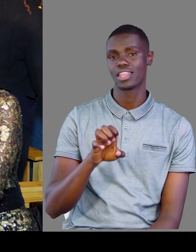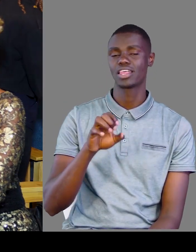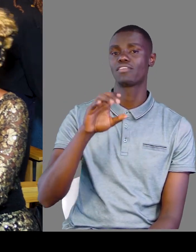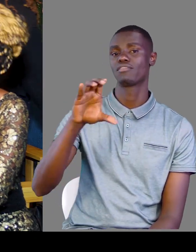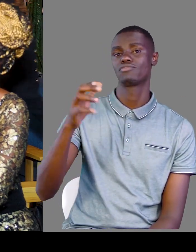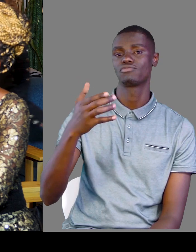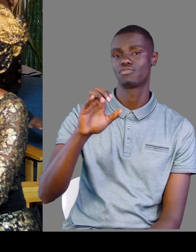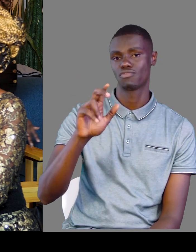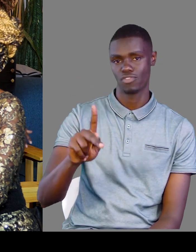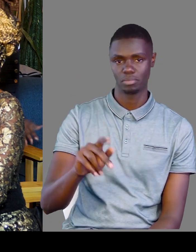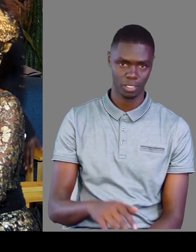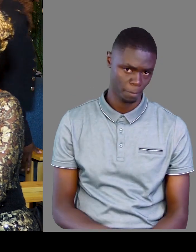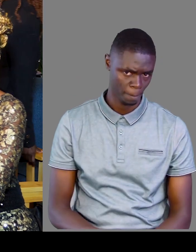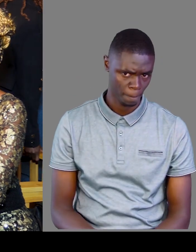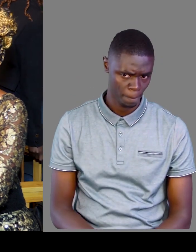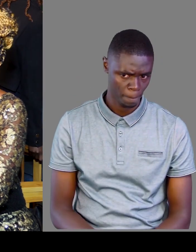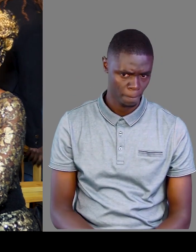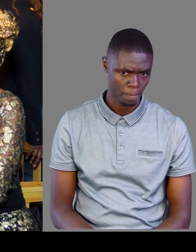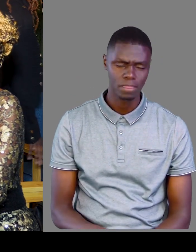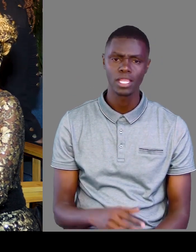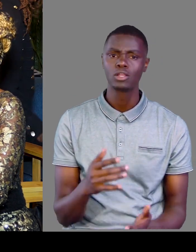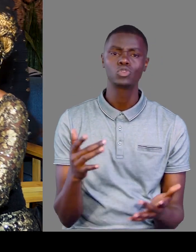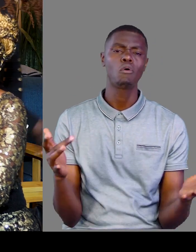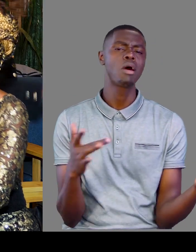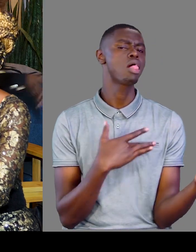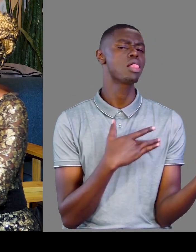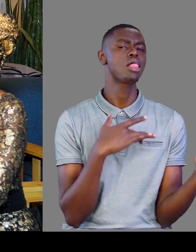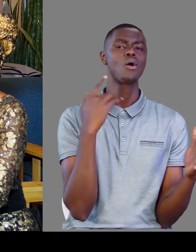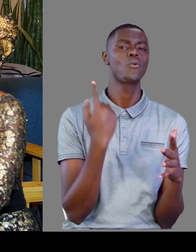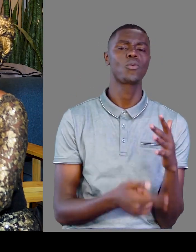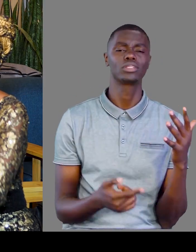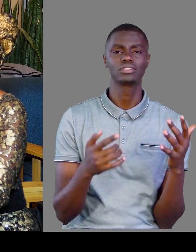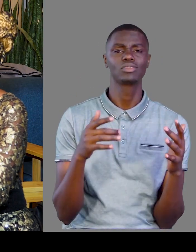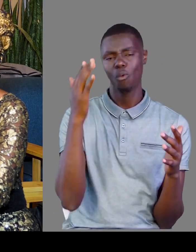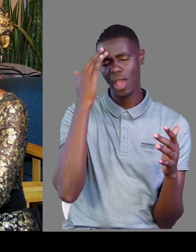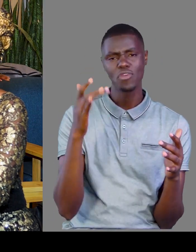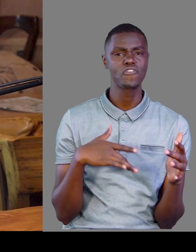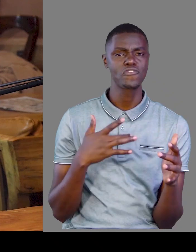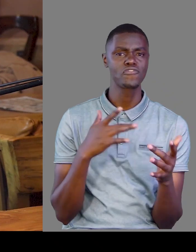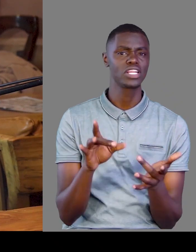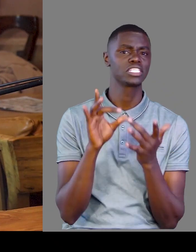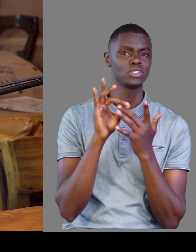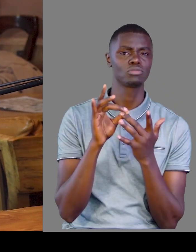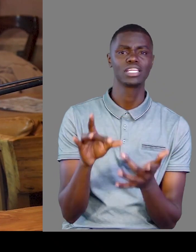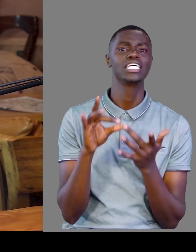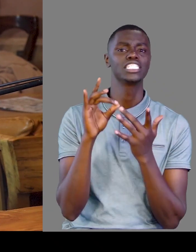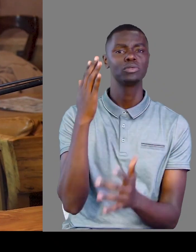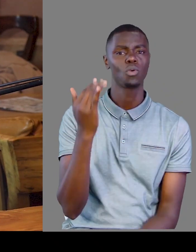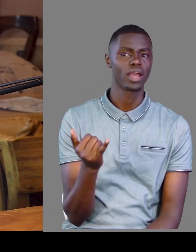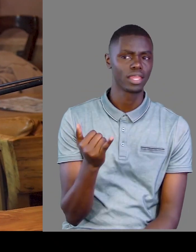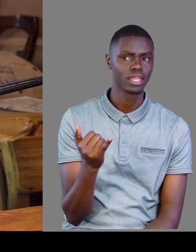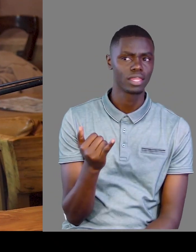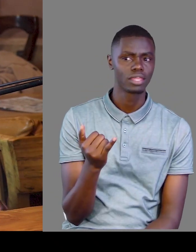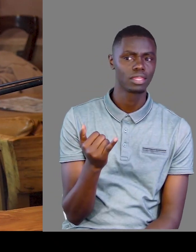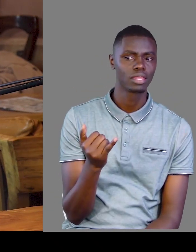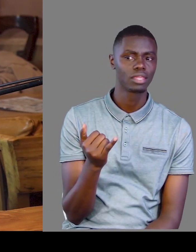Props to that. So, wito imetoka wapi? Why was it special? Mbona will you feel like It's special because whoever he is,